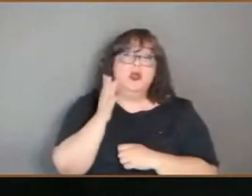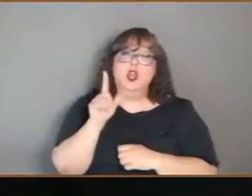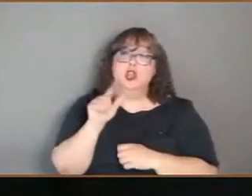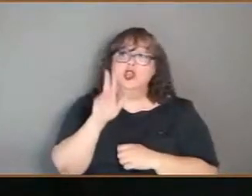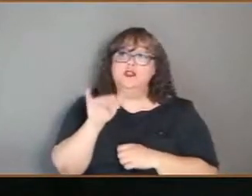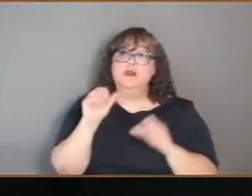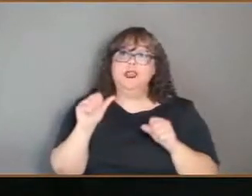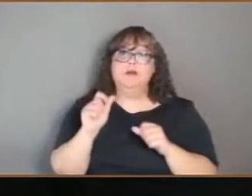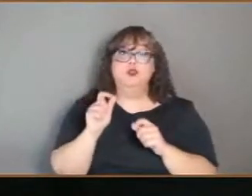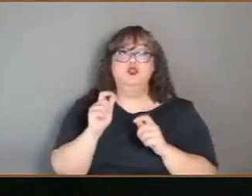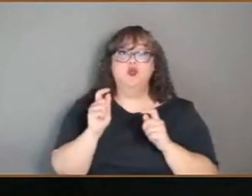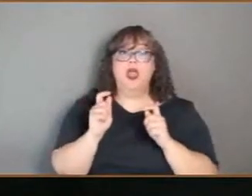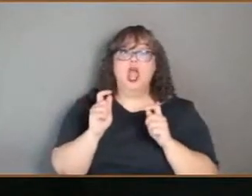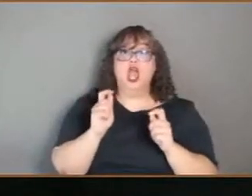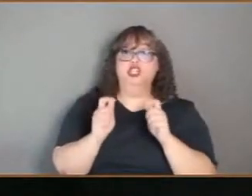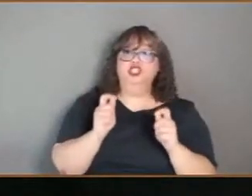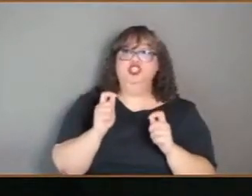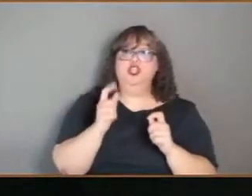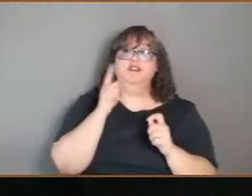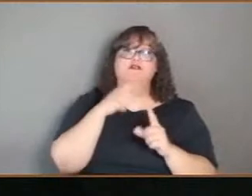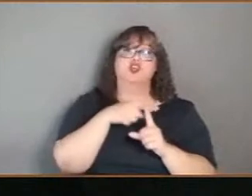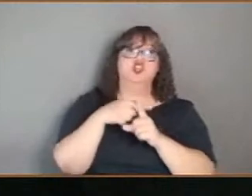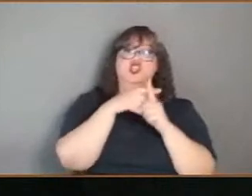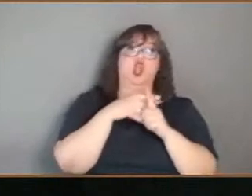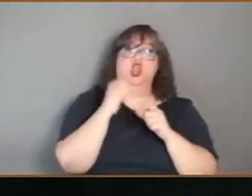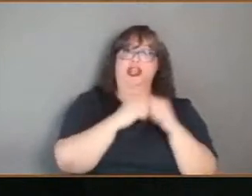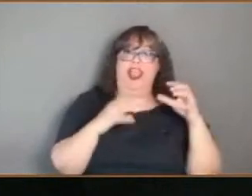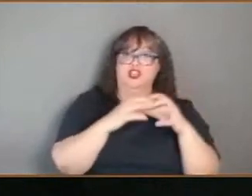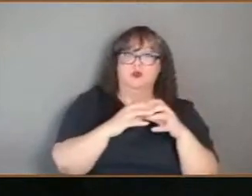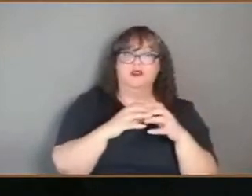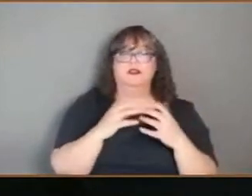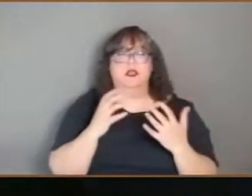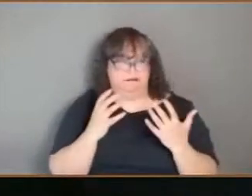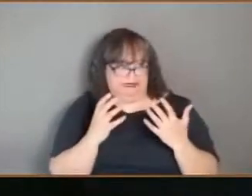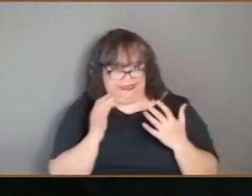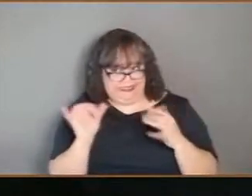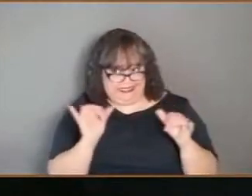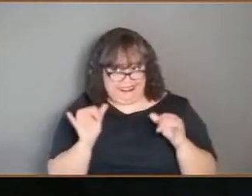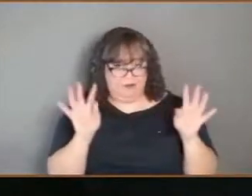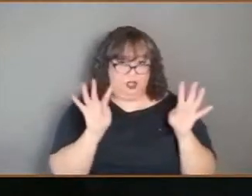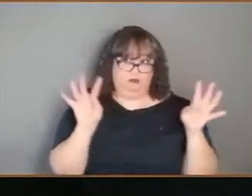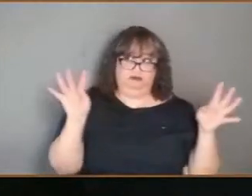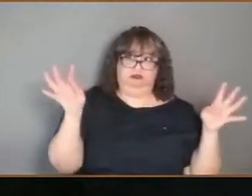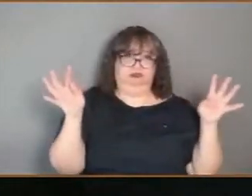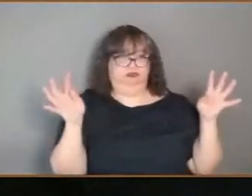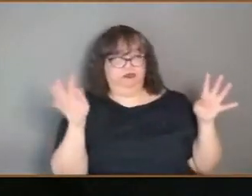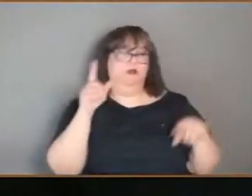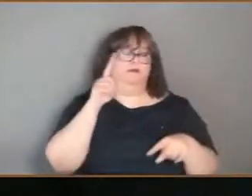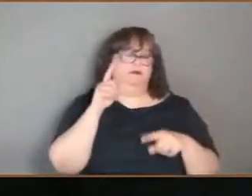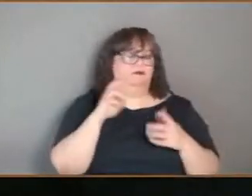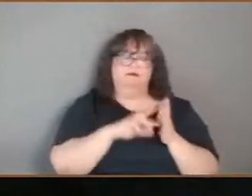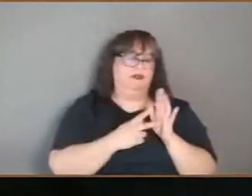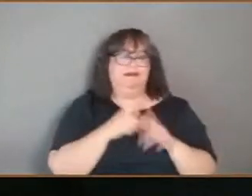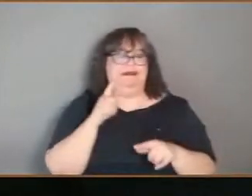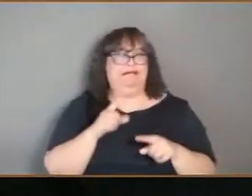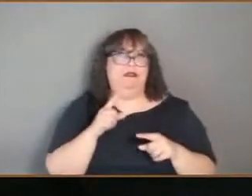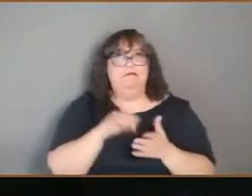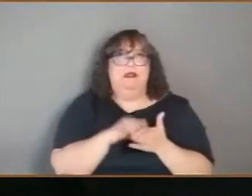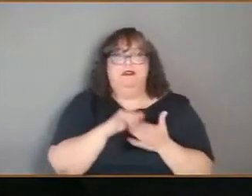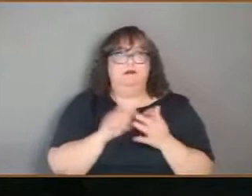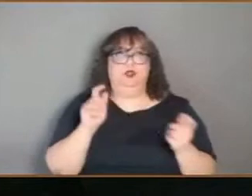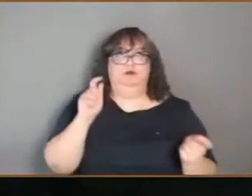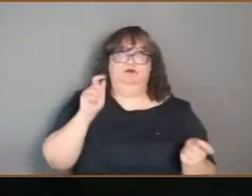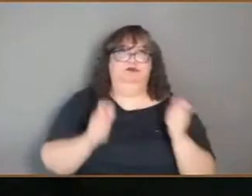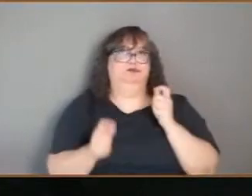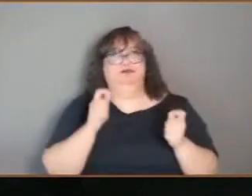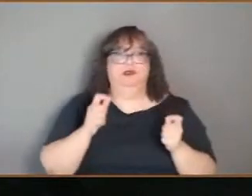target asteroids? Is that the same thing, like the way that she can't change her trajectory in a wide way, like you can't make those little adjustments to maybe add